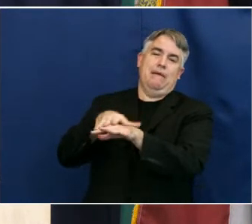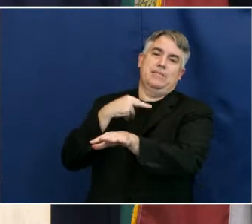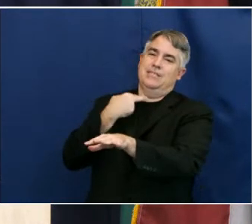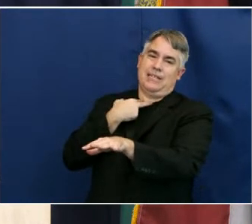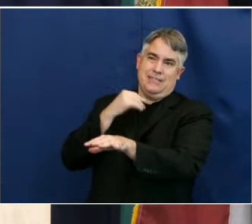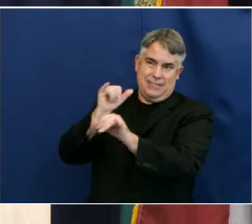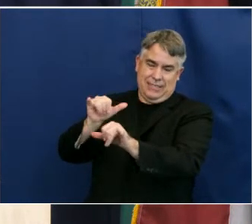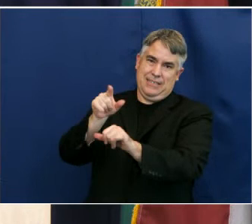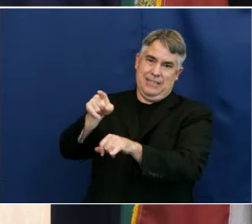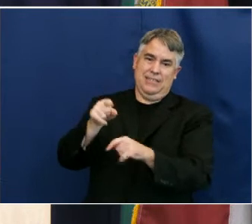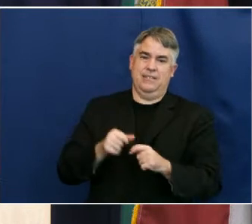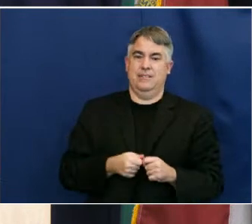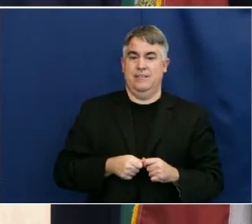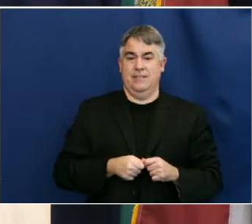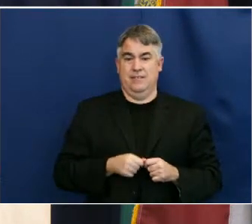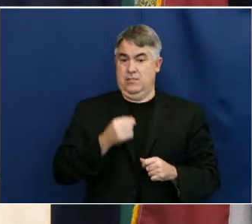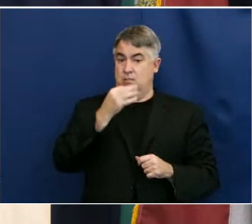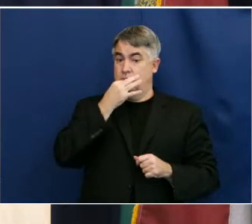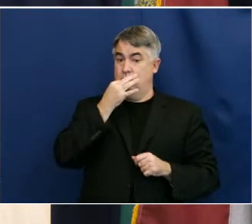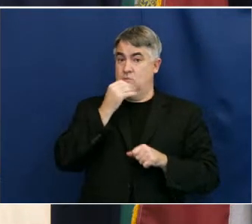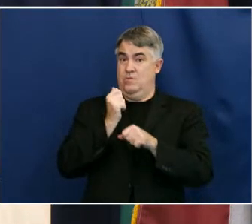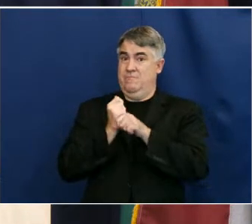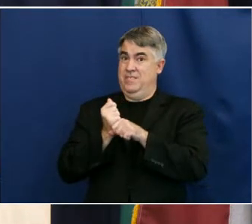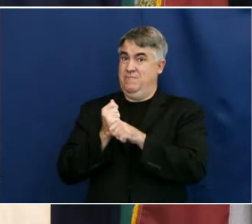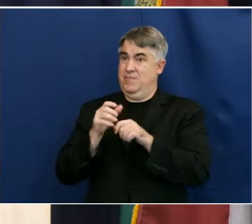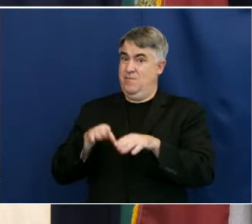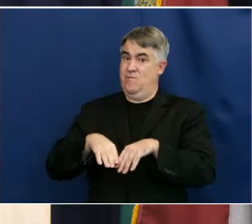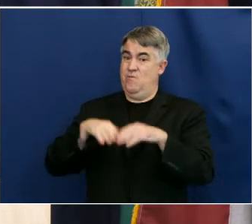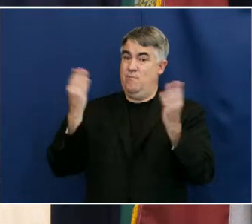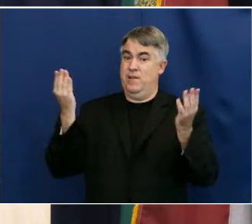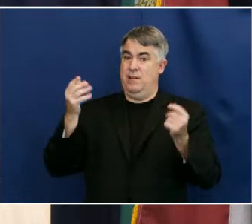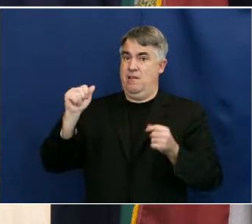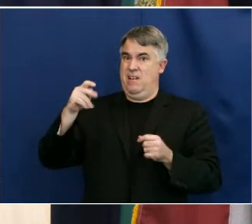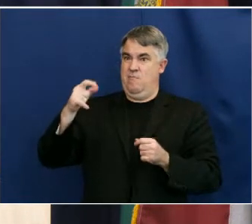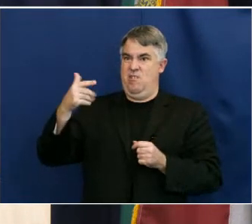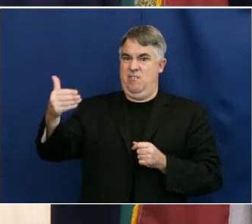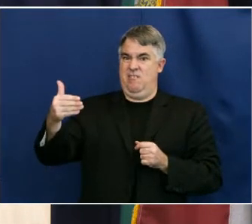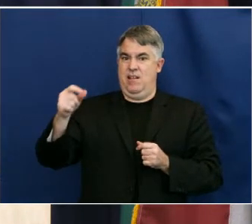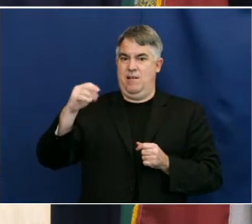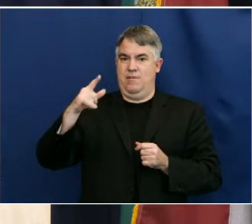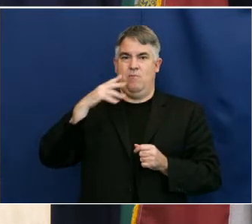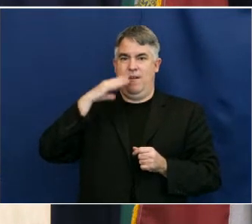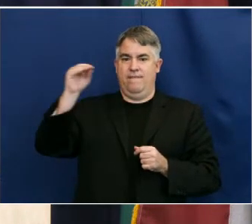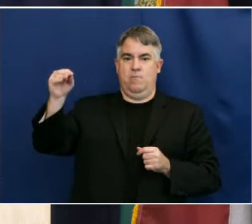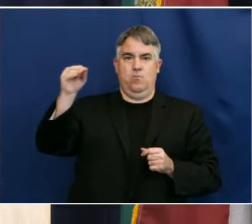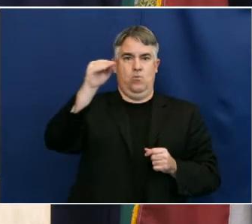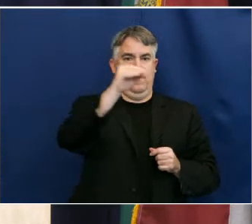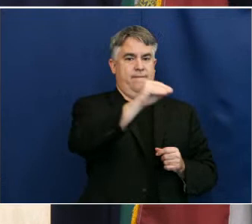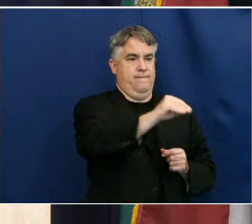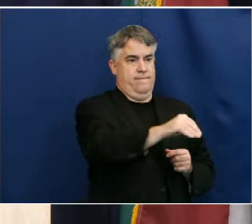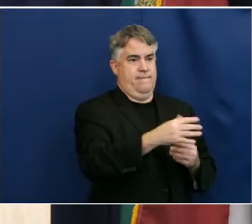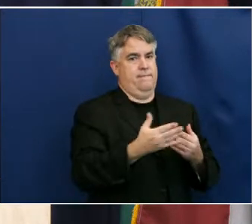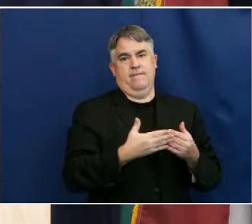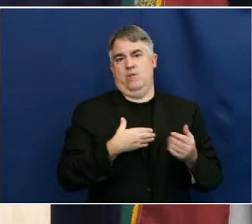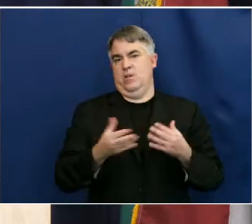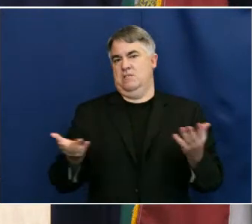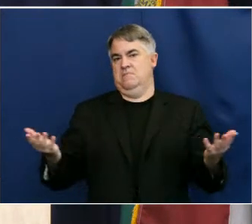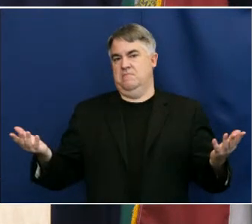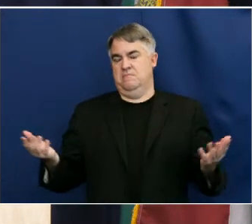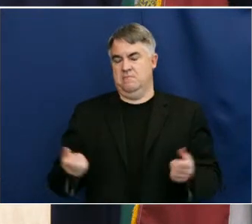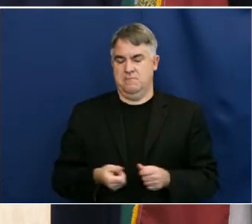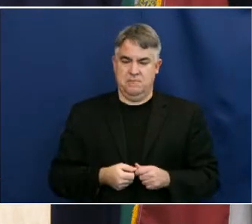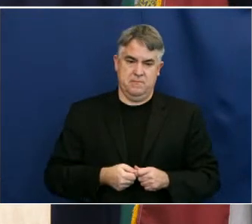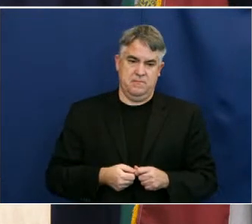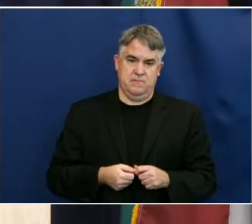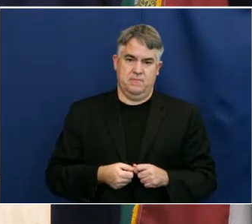to move by the beginning of April to coincide with the start of baseball season. So I think there are efforts to try and stabilize and disperse a